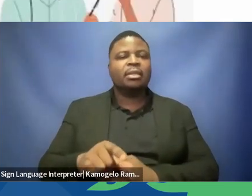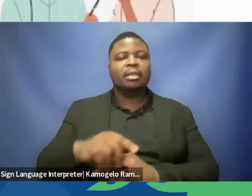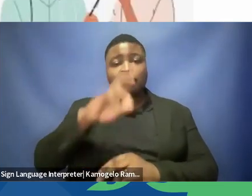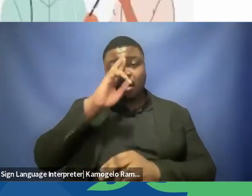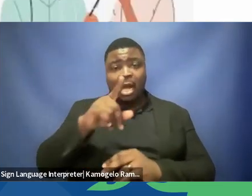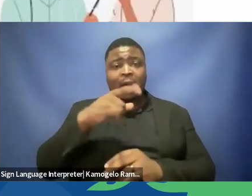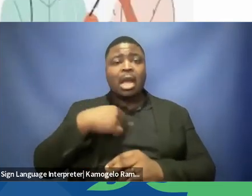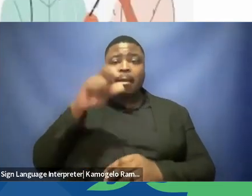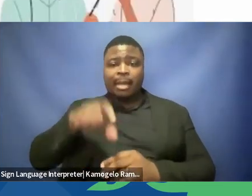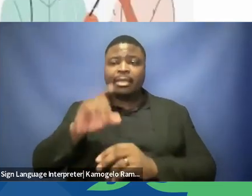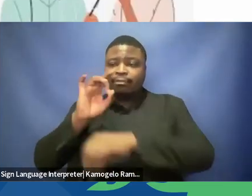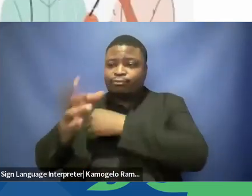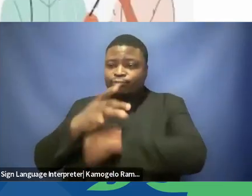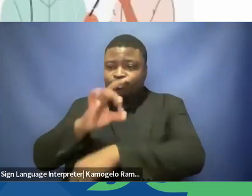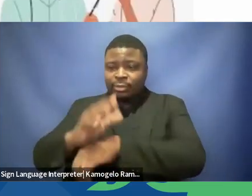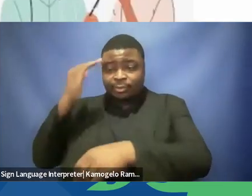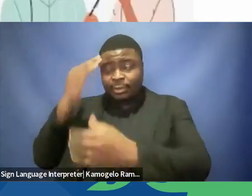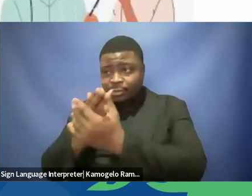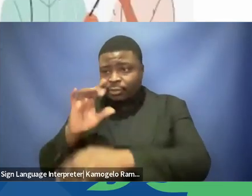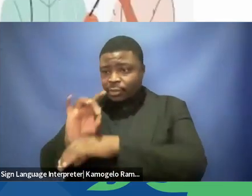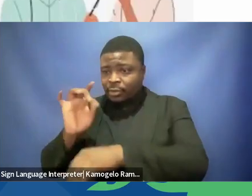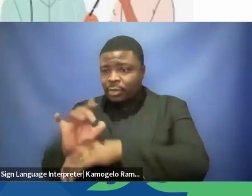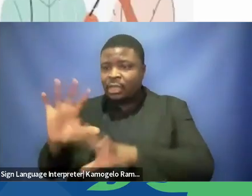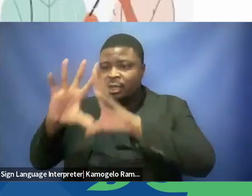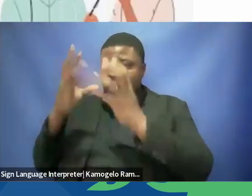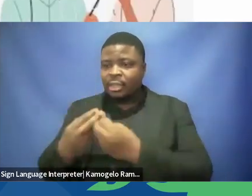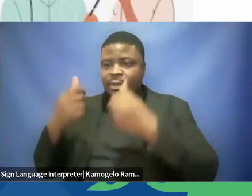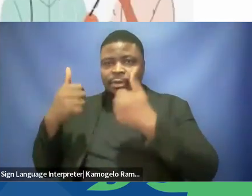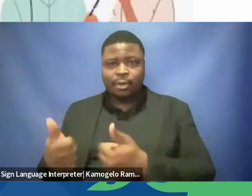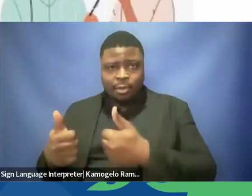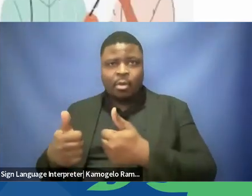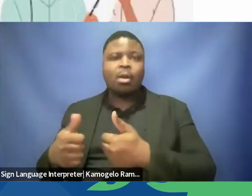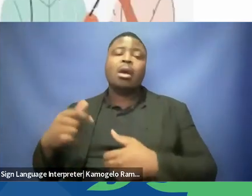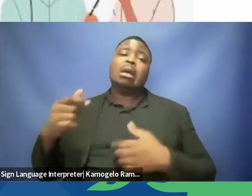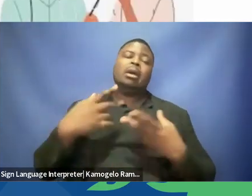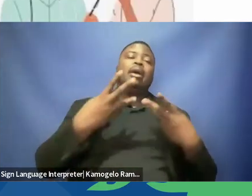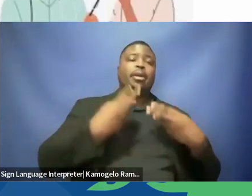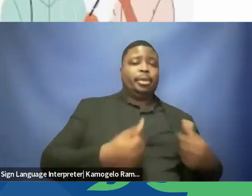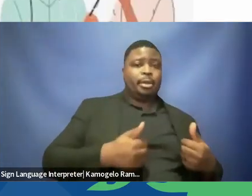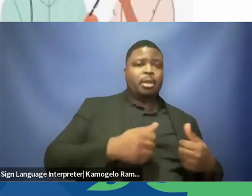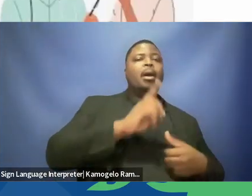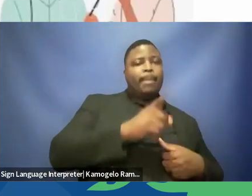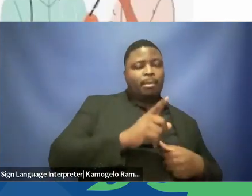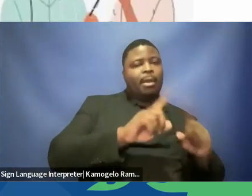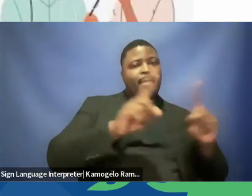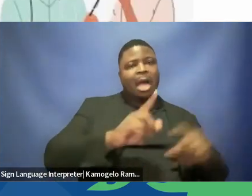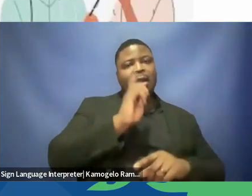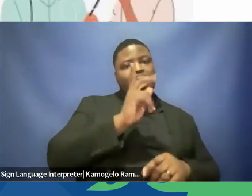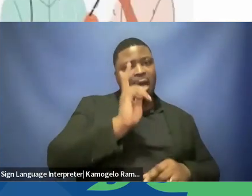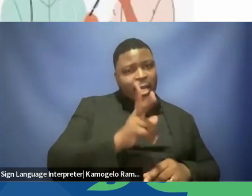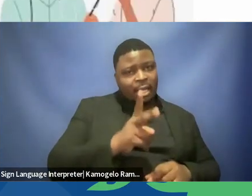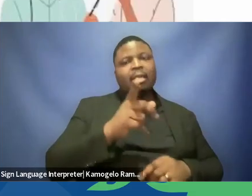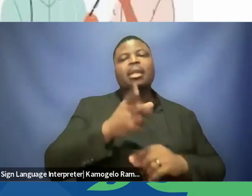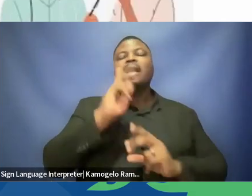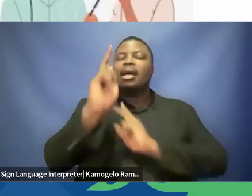and the guidelines talks about that, because if you are in a treatment, there's no guarantee that that treatment or plan is going to work.